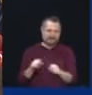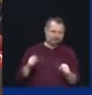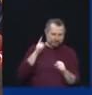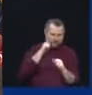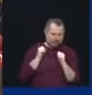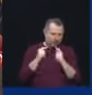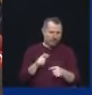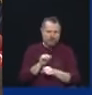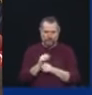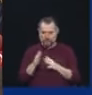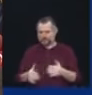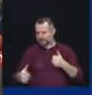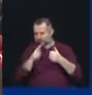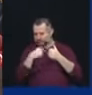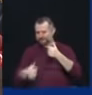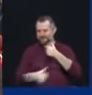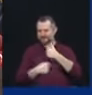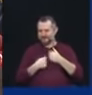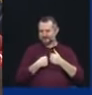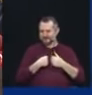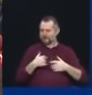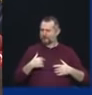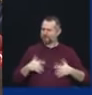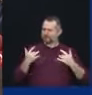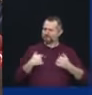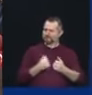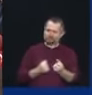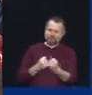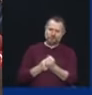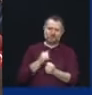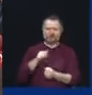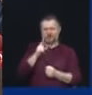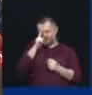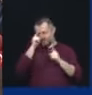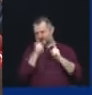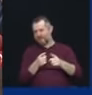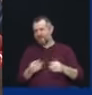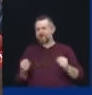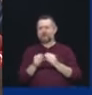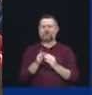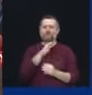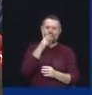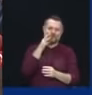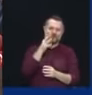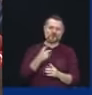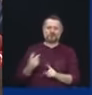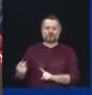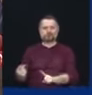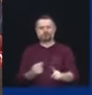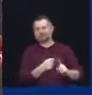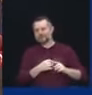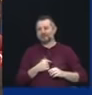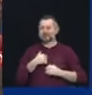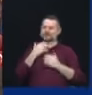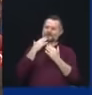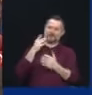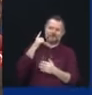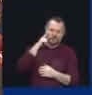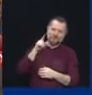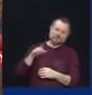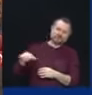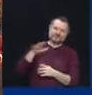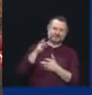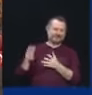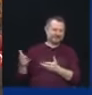to support this effort and get more farm workers vaccinated. We are grateful to the governor and his team for bringing the vaccines to the farm